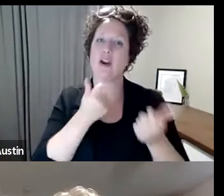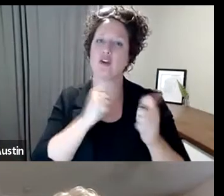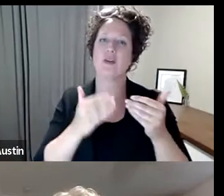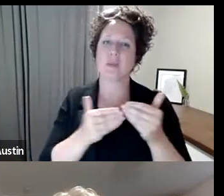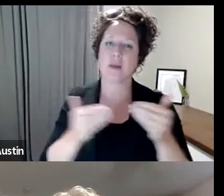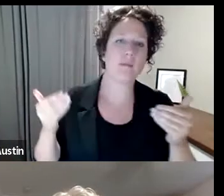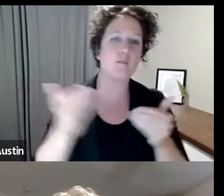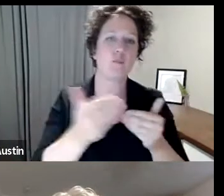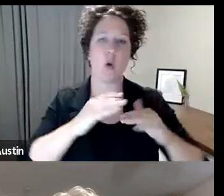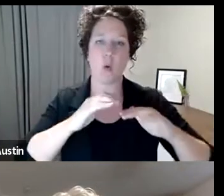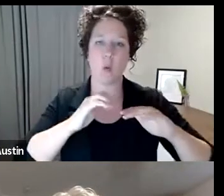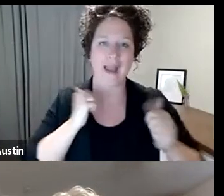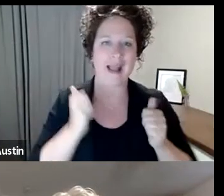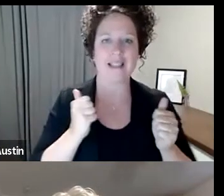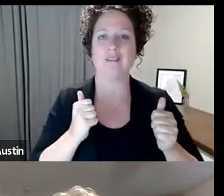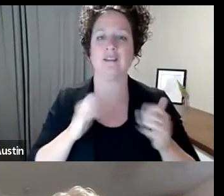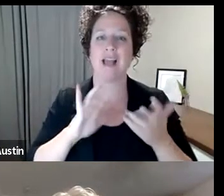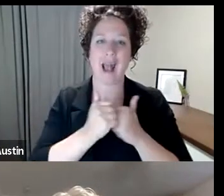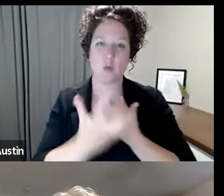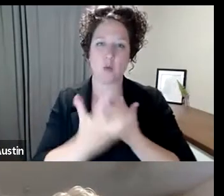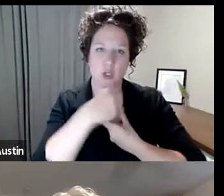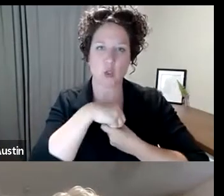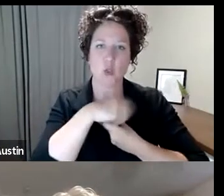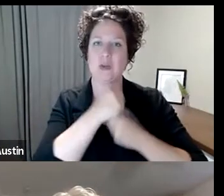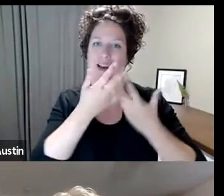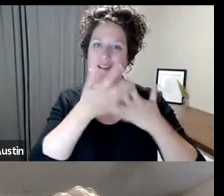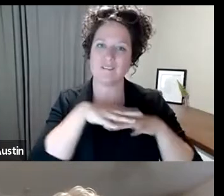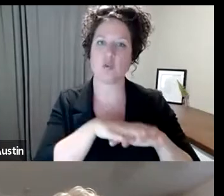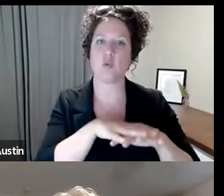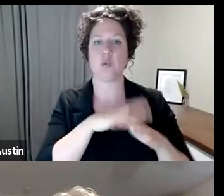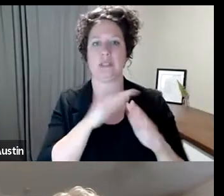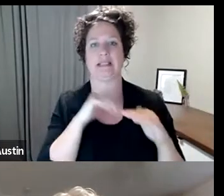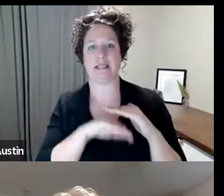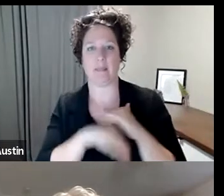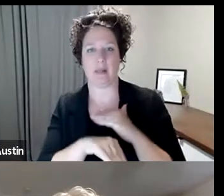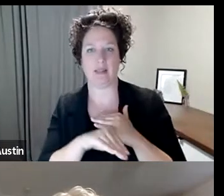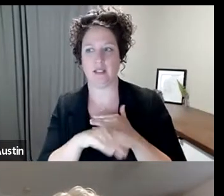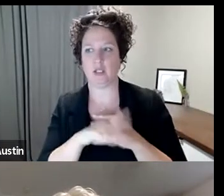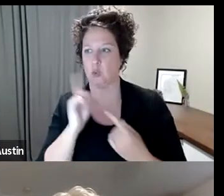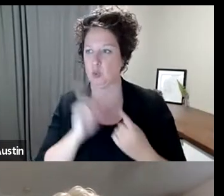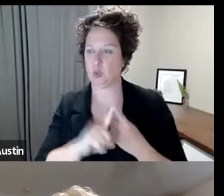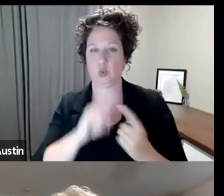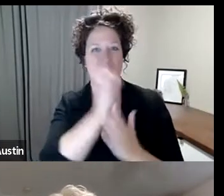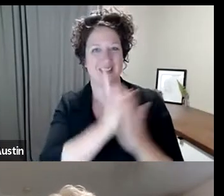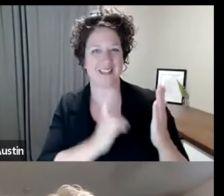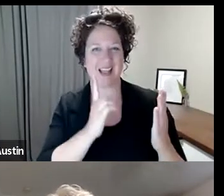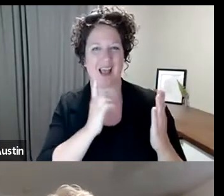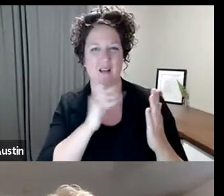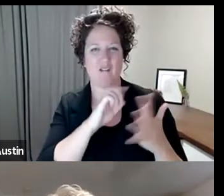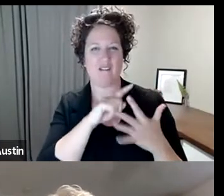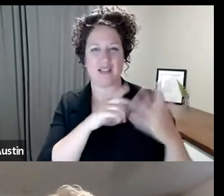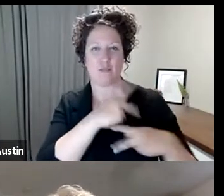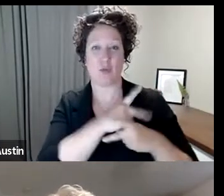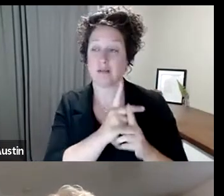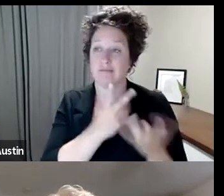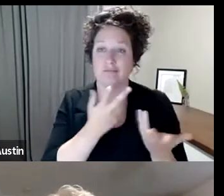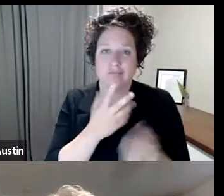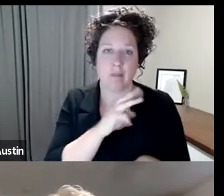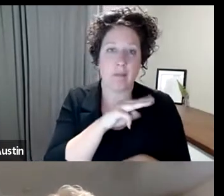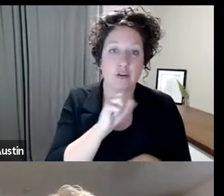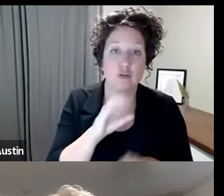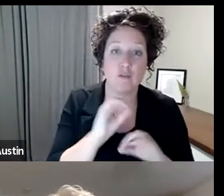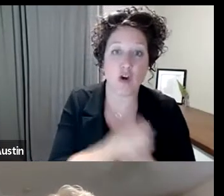proactive about how to include and infuse accessibility into the design of products, whether that's Microsoft